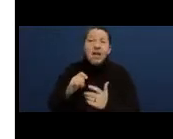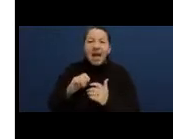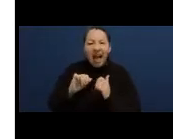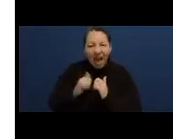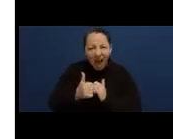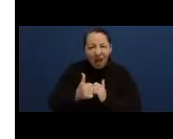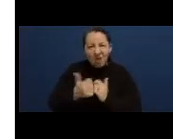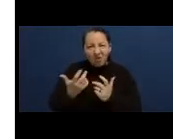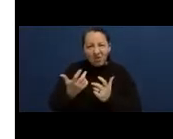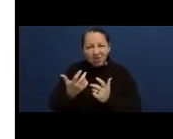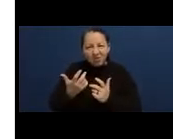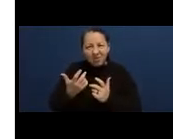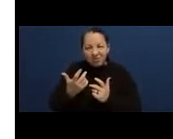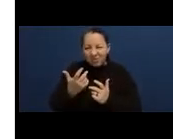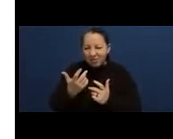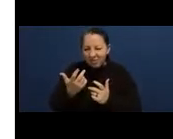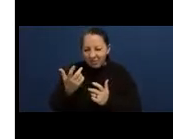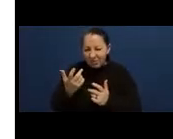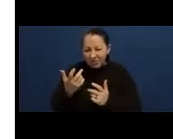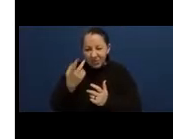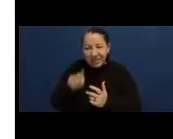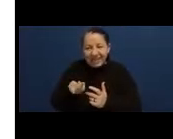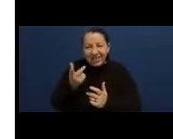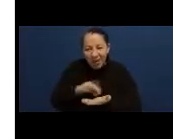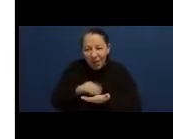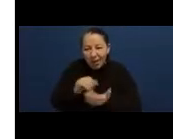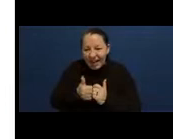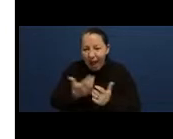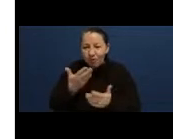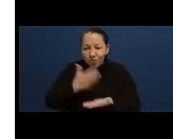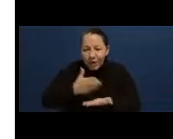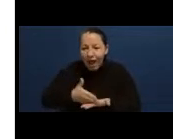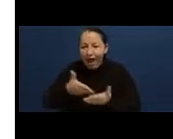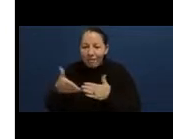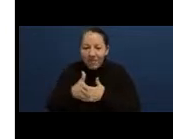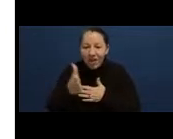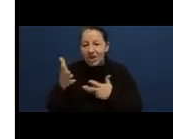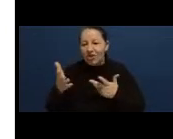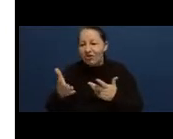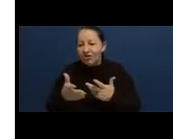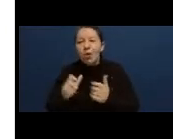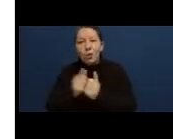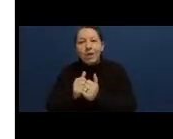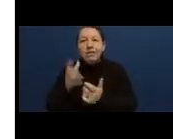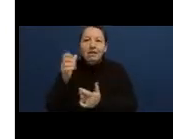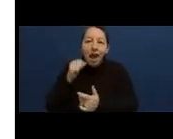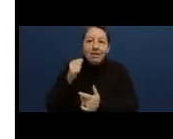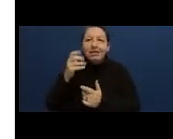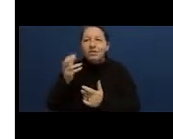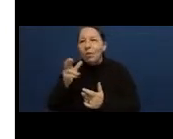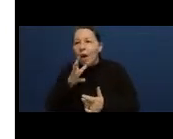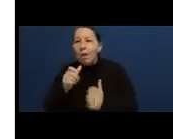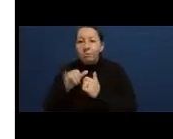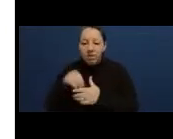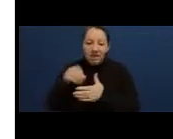she's learning how to do with her aunt and her mom in that picture. So we all have different roles